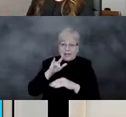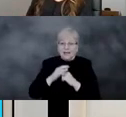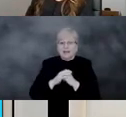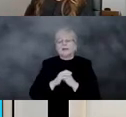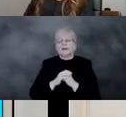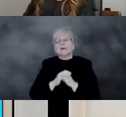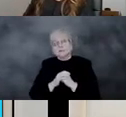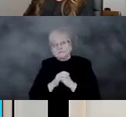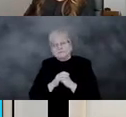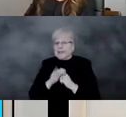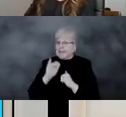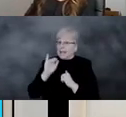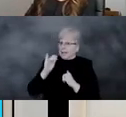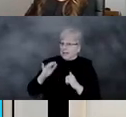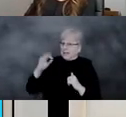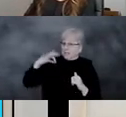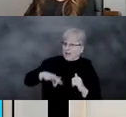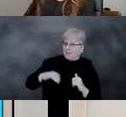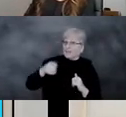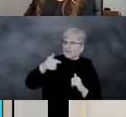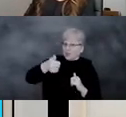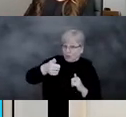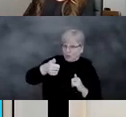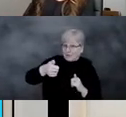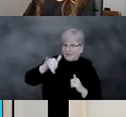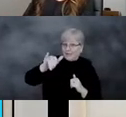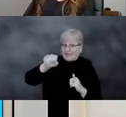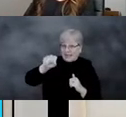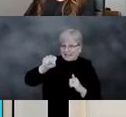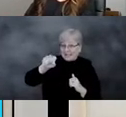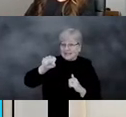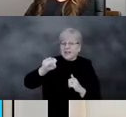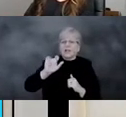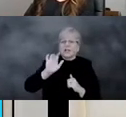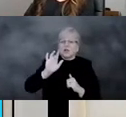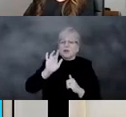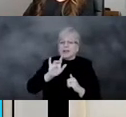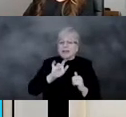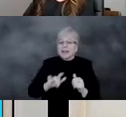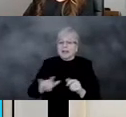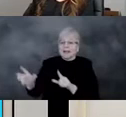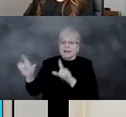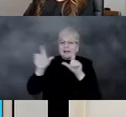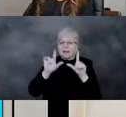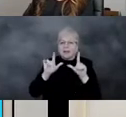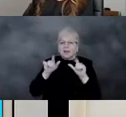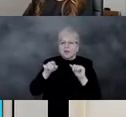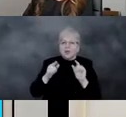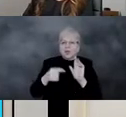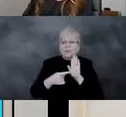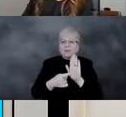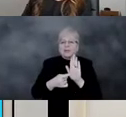to you so you will be able to present your poster live in the conference.